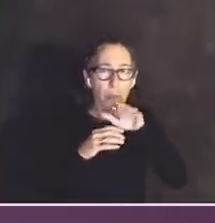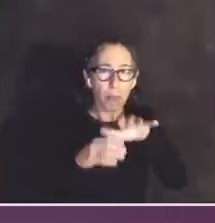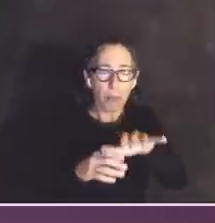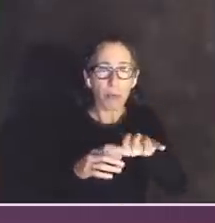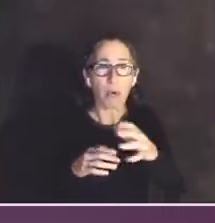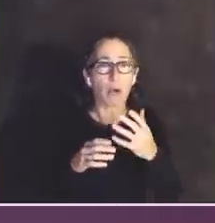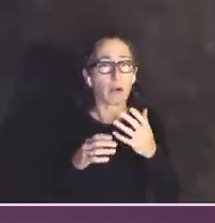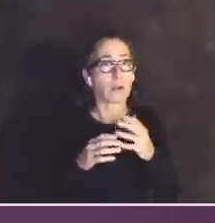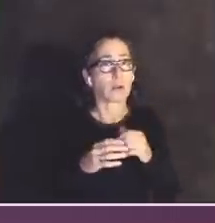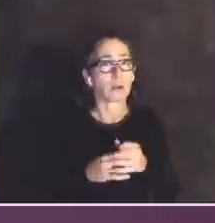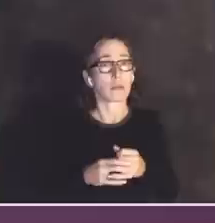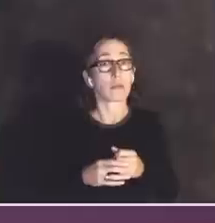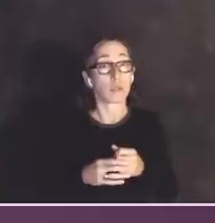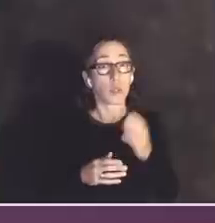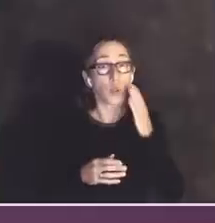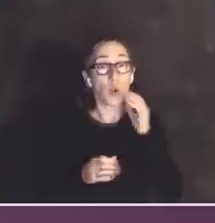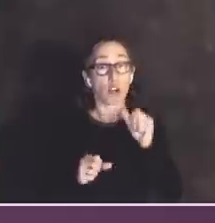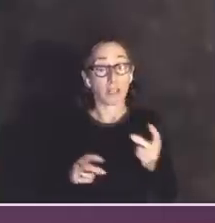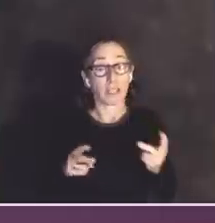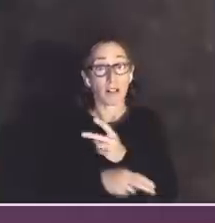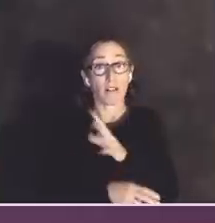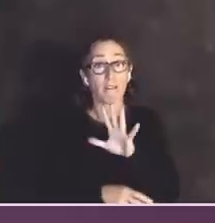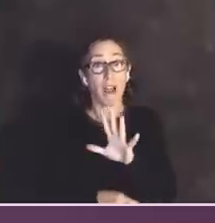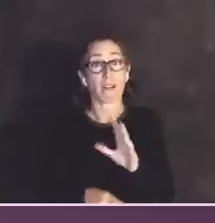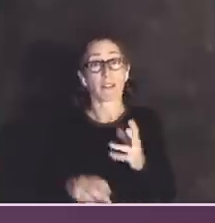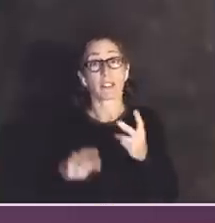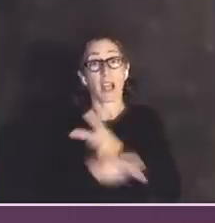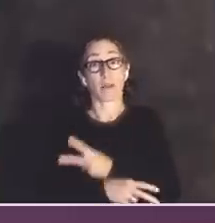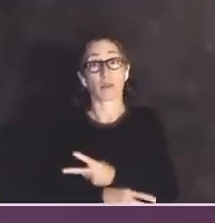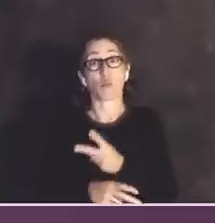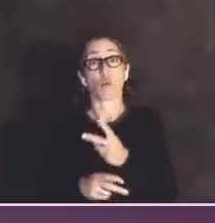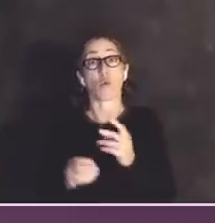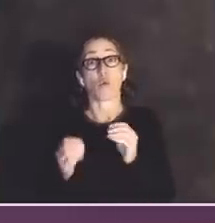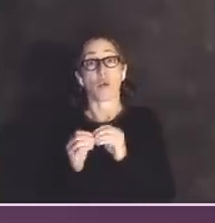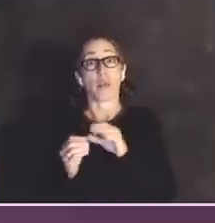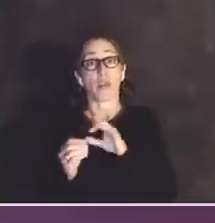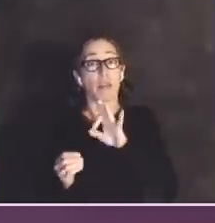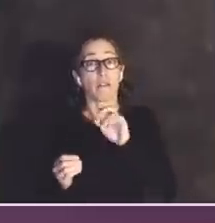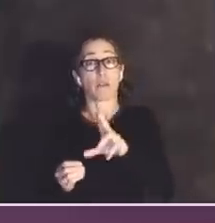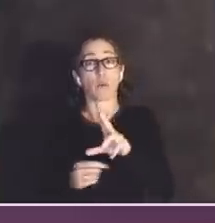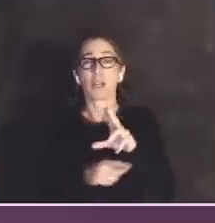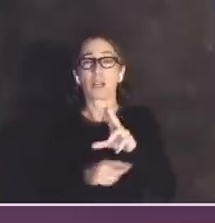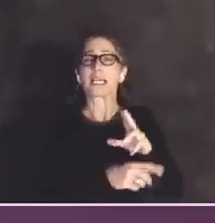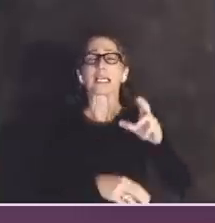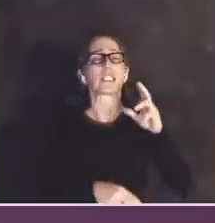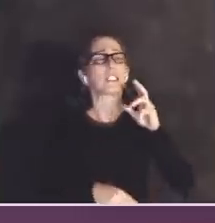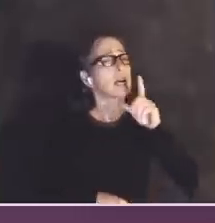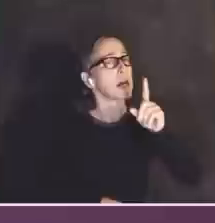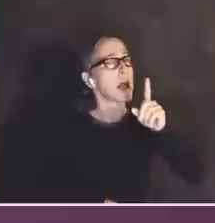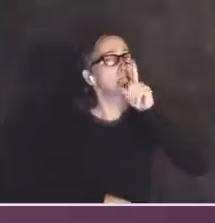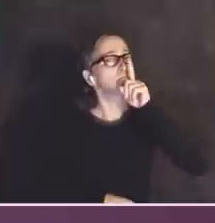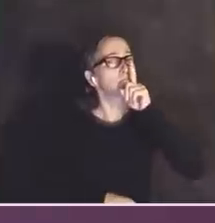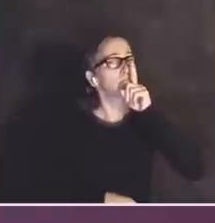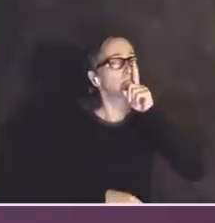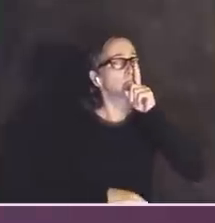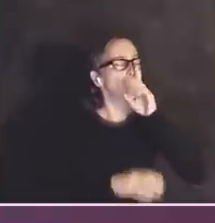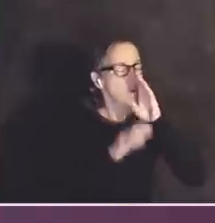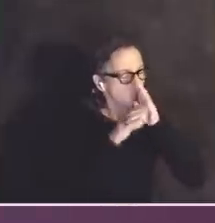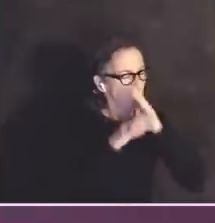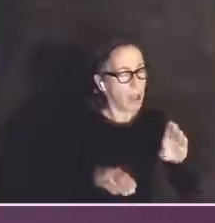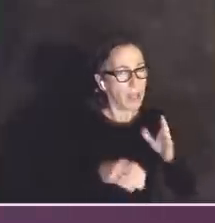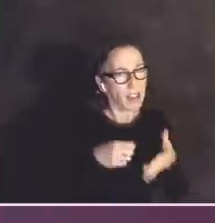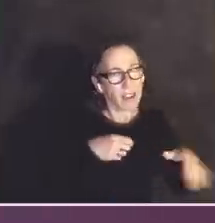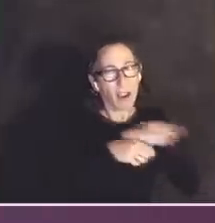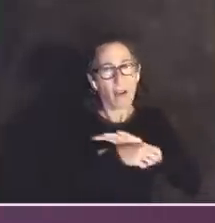as the flu, knew it would impact children, and he sat on that information. He did not tell the American people. He covered it up.